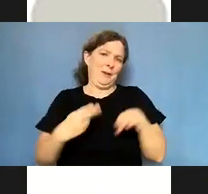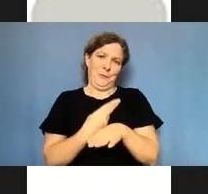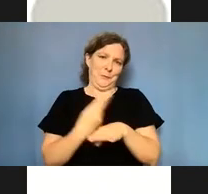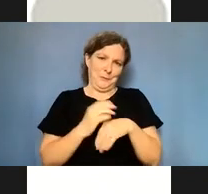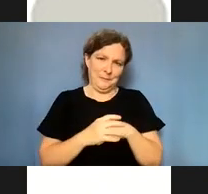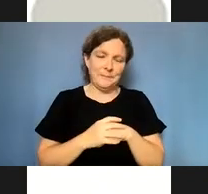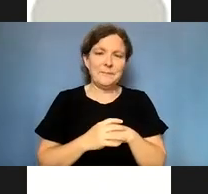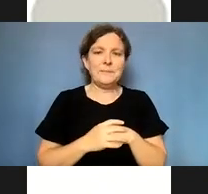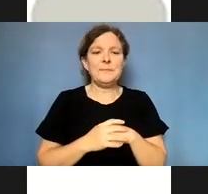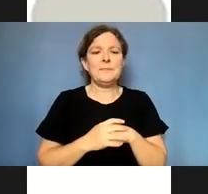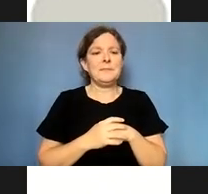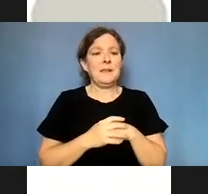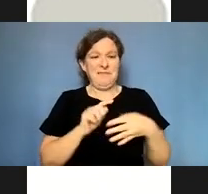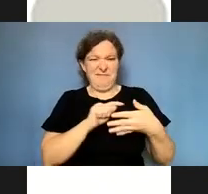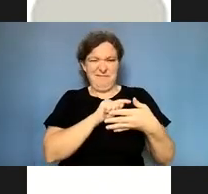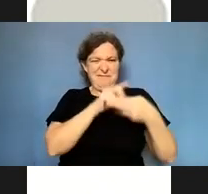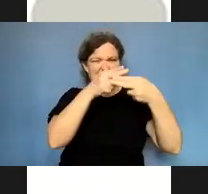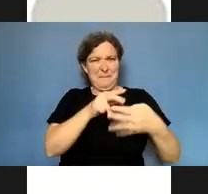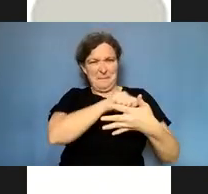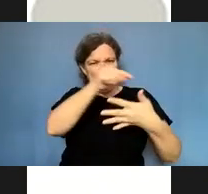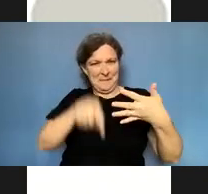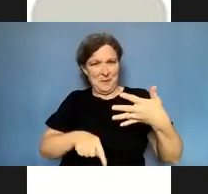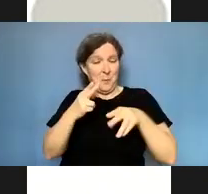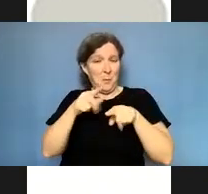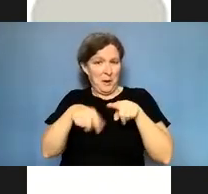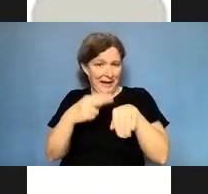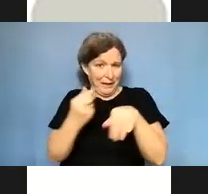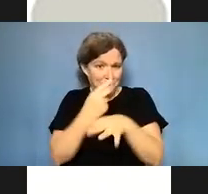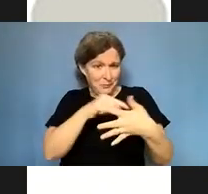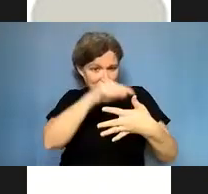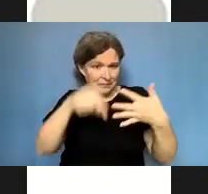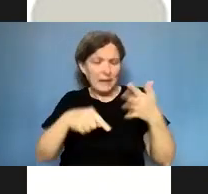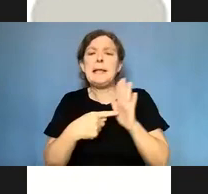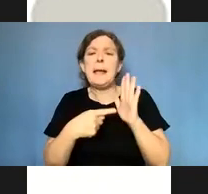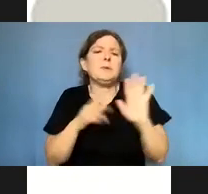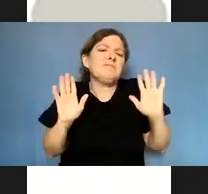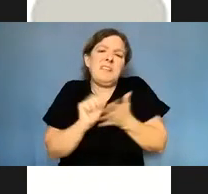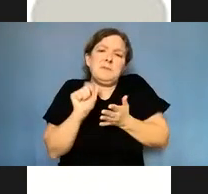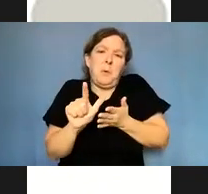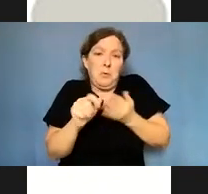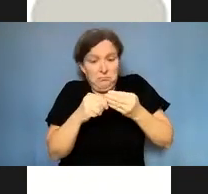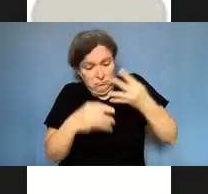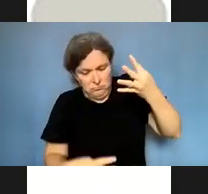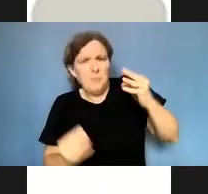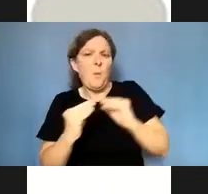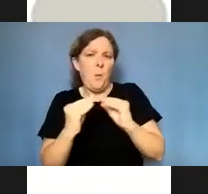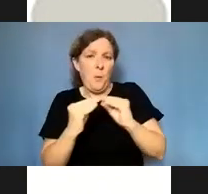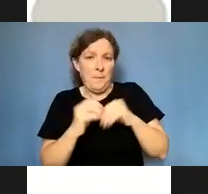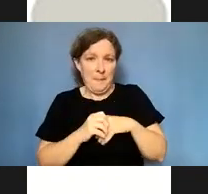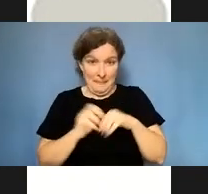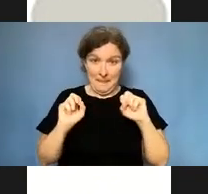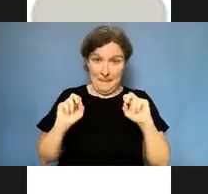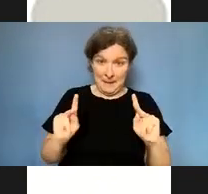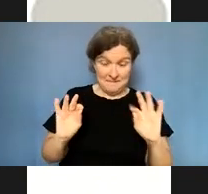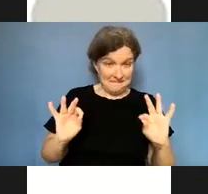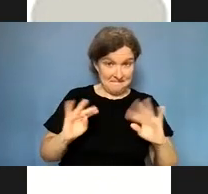of IDs that are acceptable are here, but these are just examples. This isn't an exhaustive list. Should I move on?